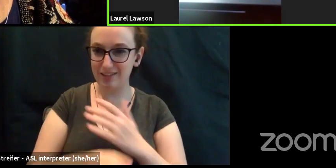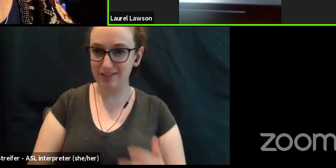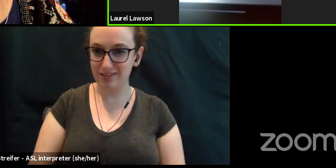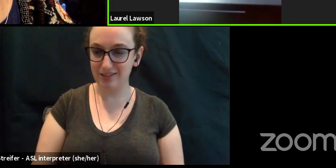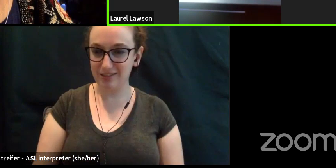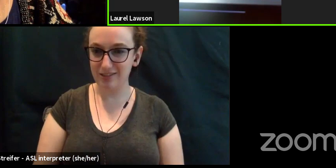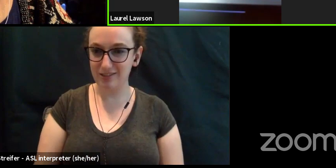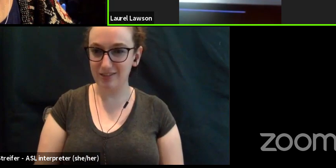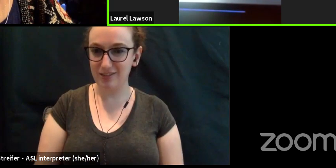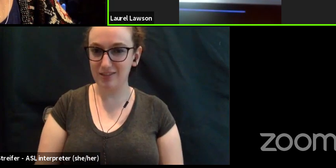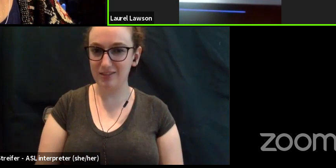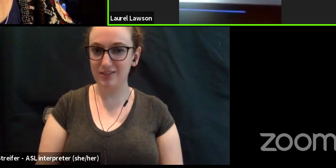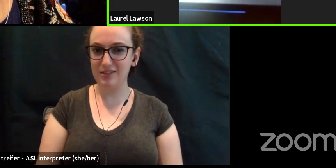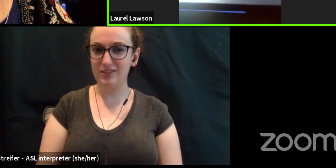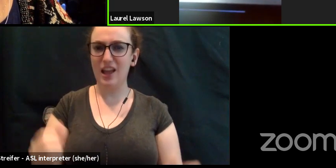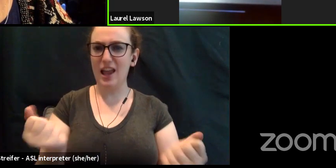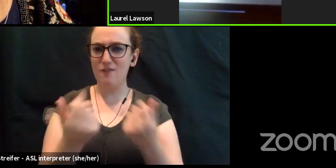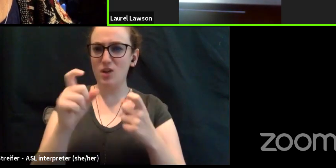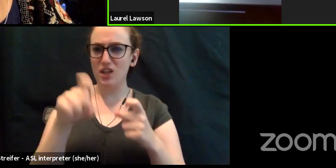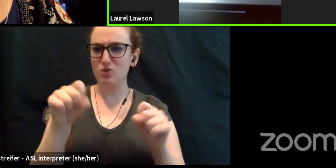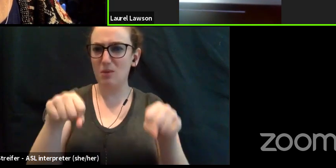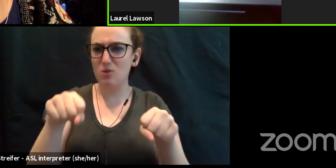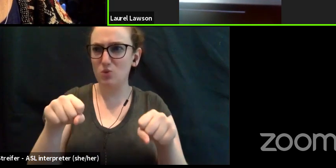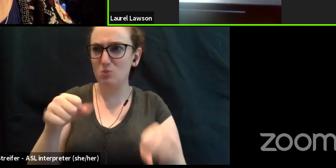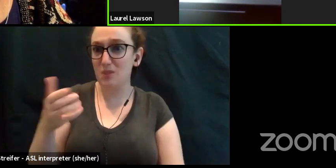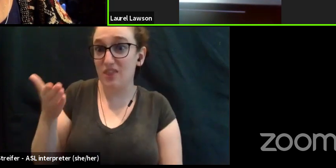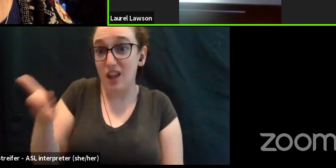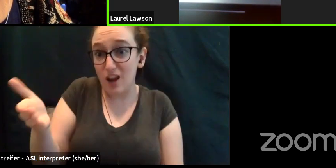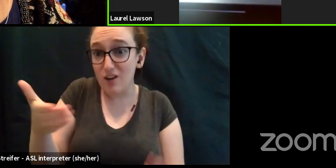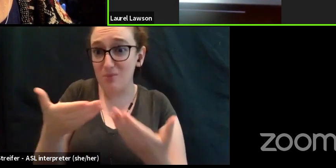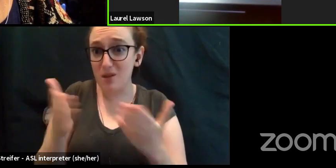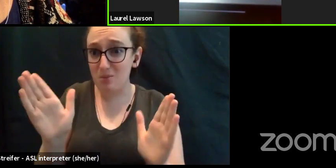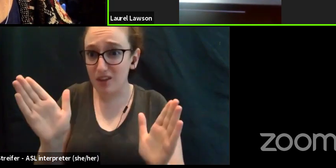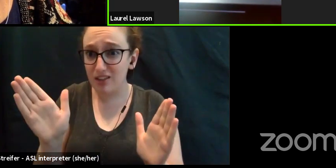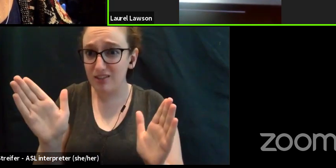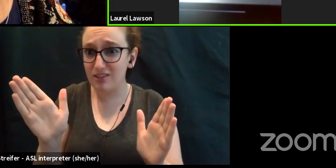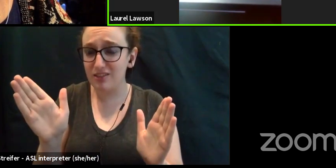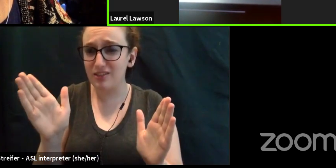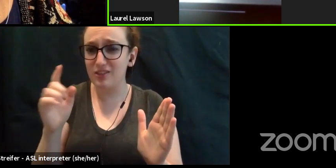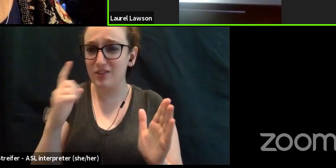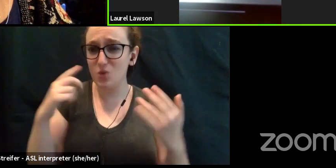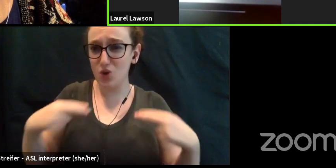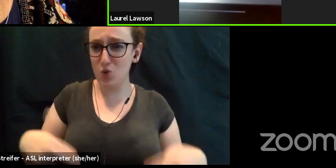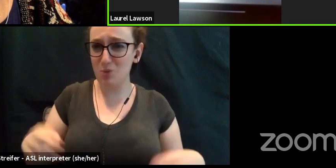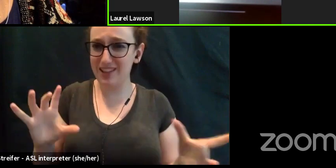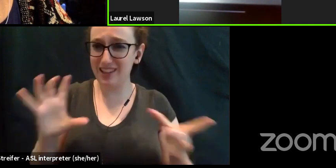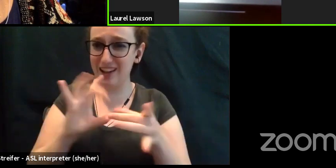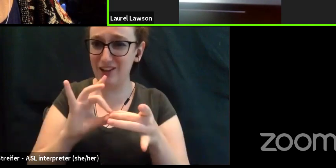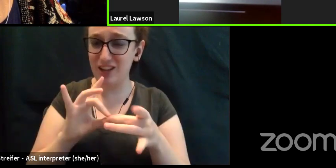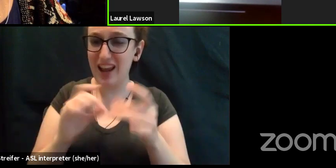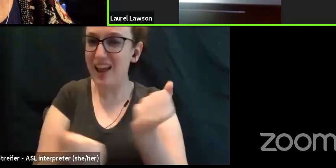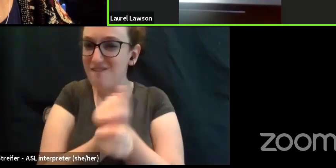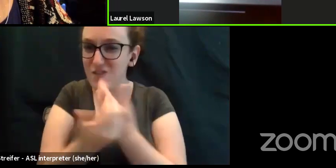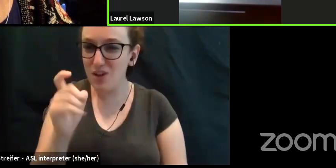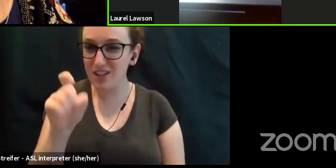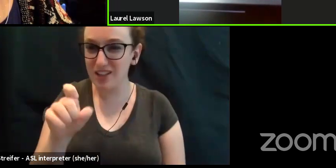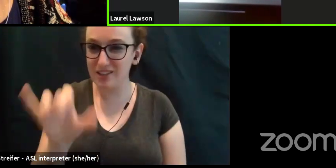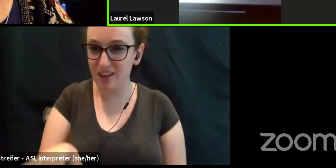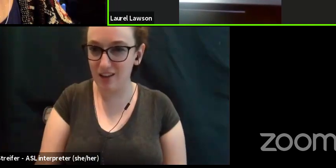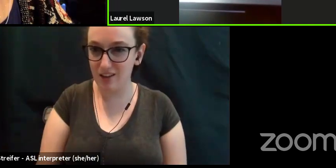the ability to exist in public space, for human connection, as anyone. We all have